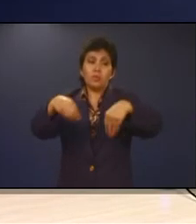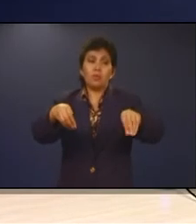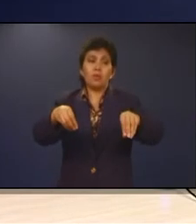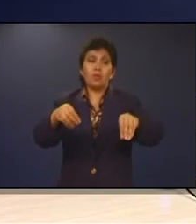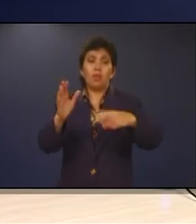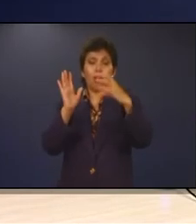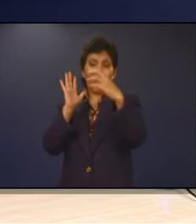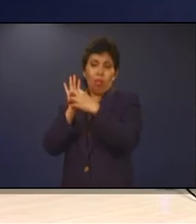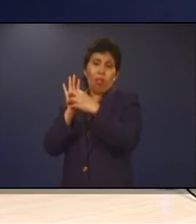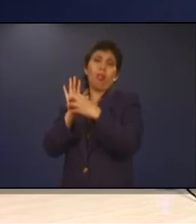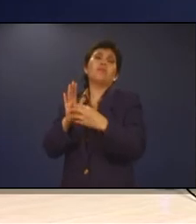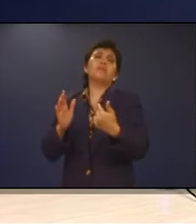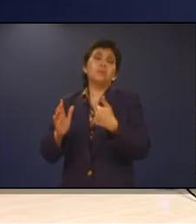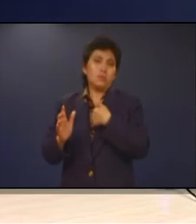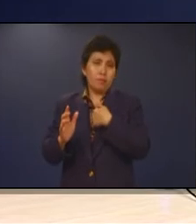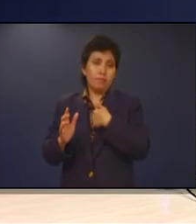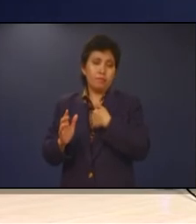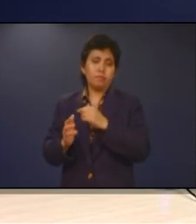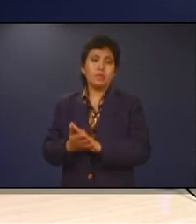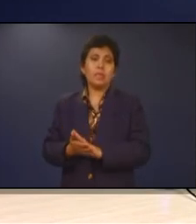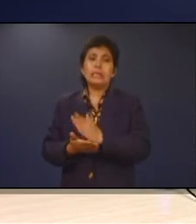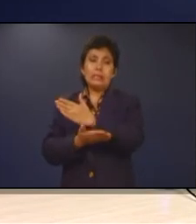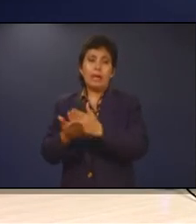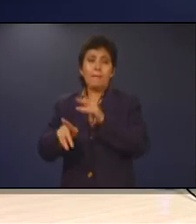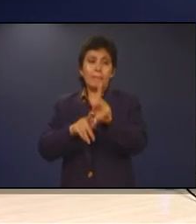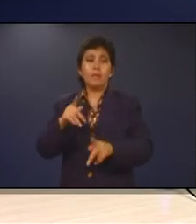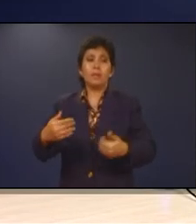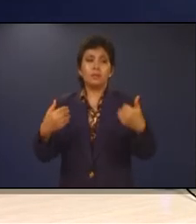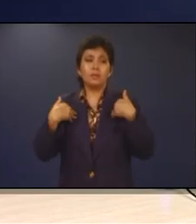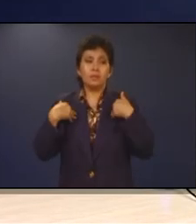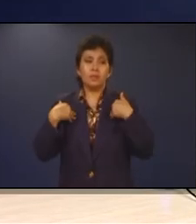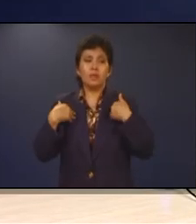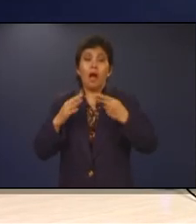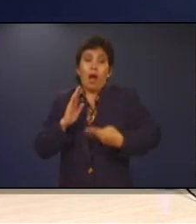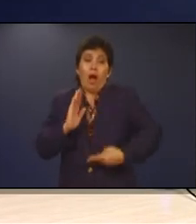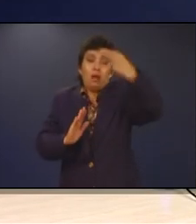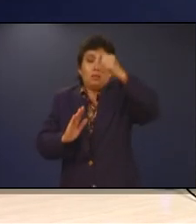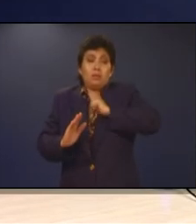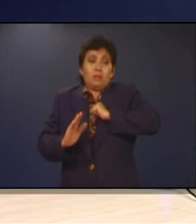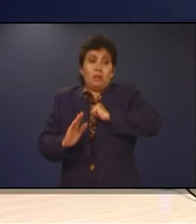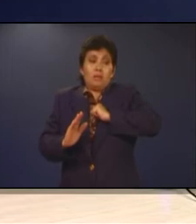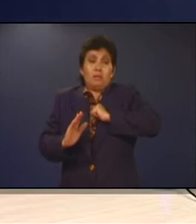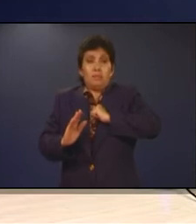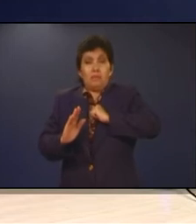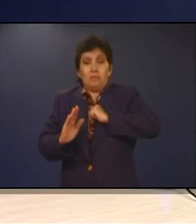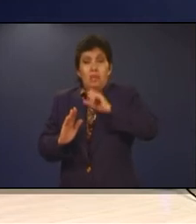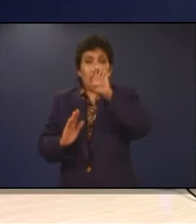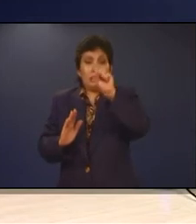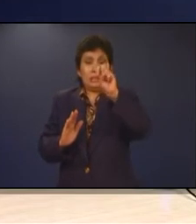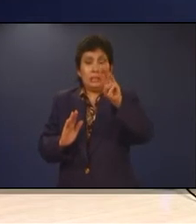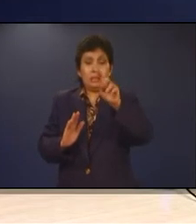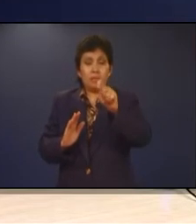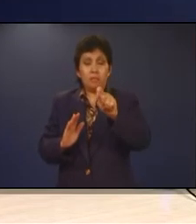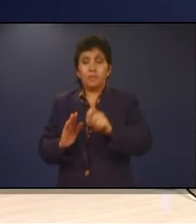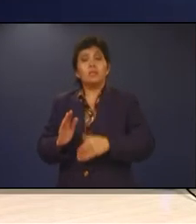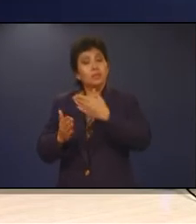put some stickers on us and we feel good about ourselves. Now, some people, they have high self-esteem. Some people, they have low